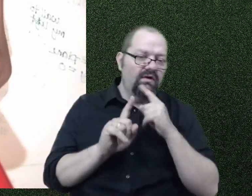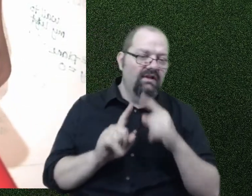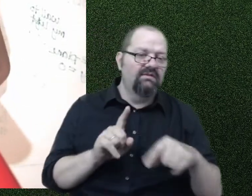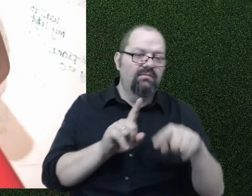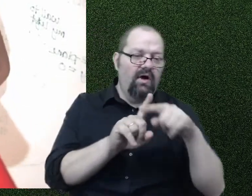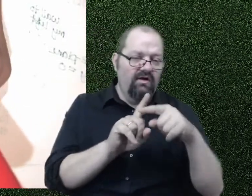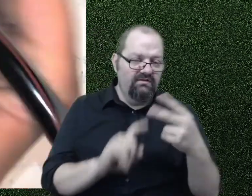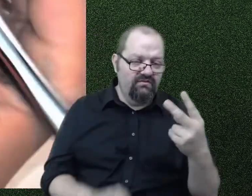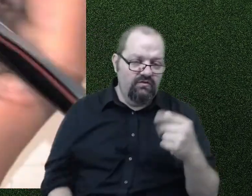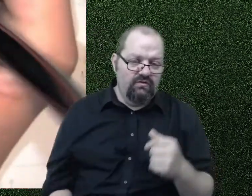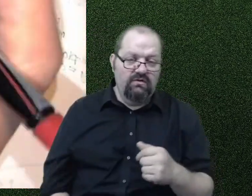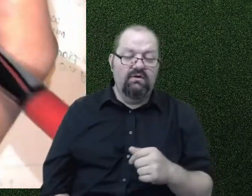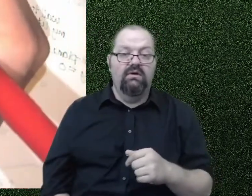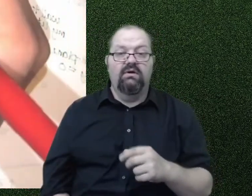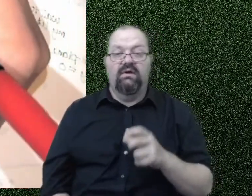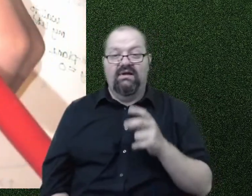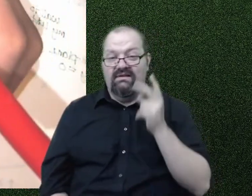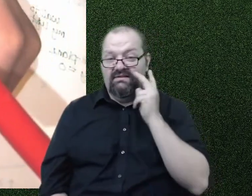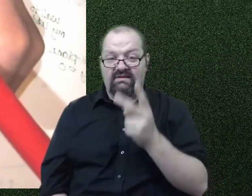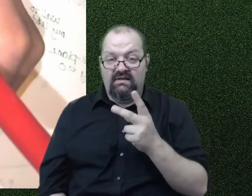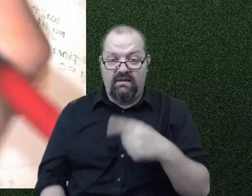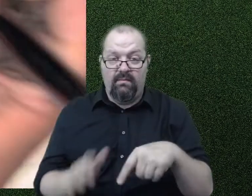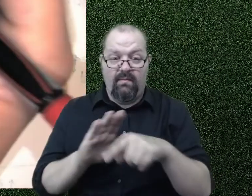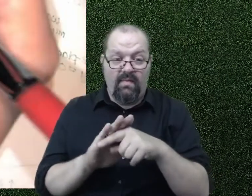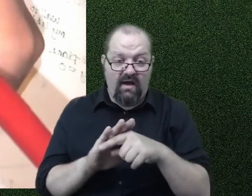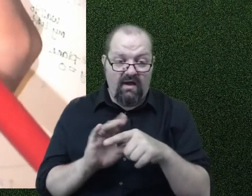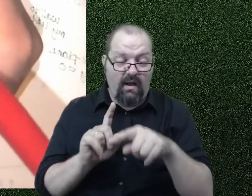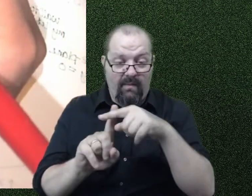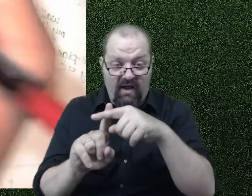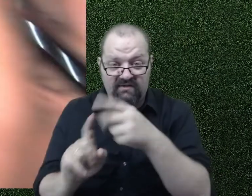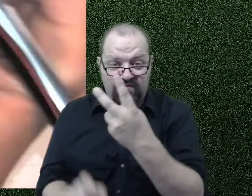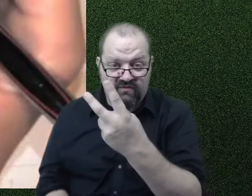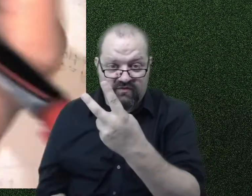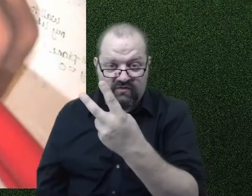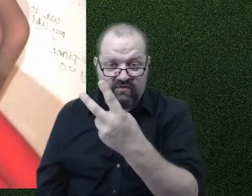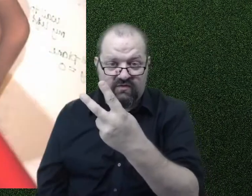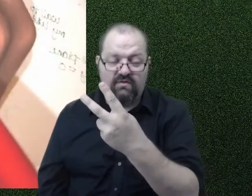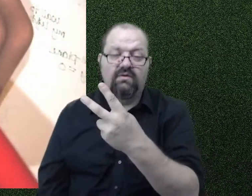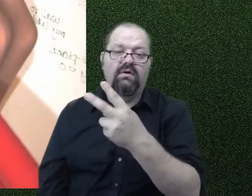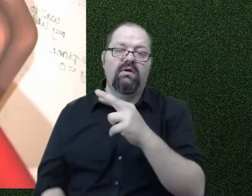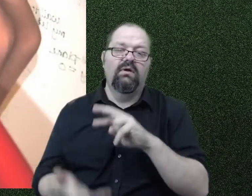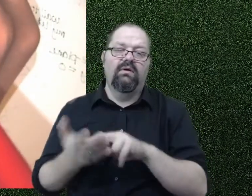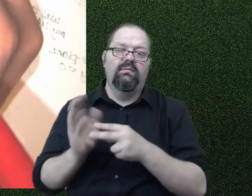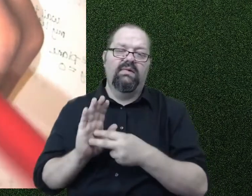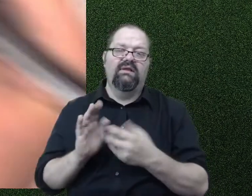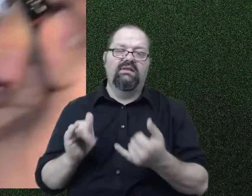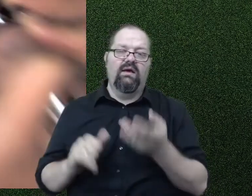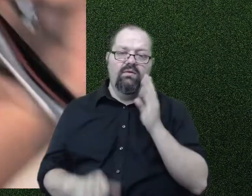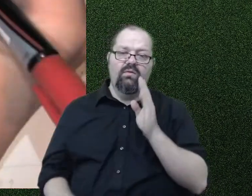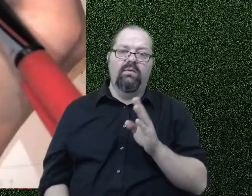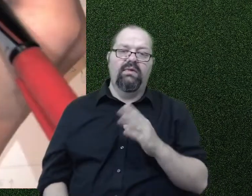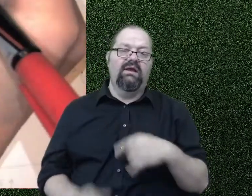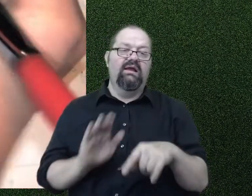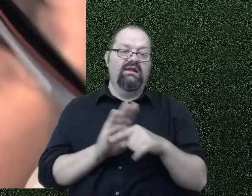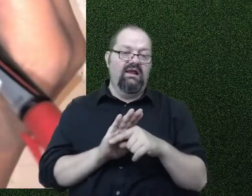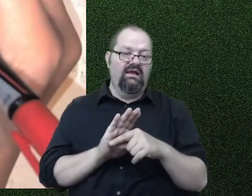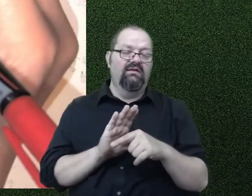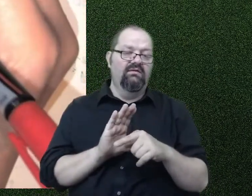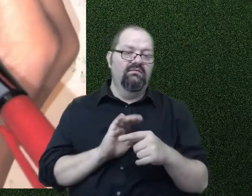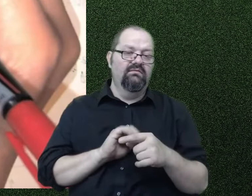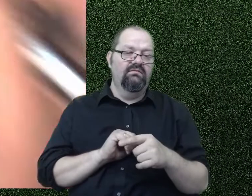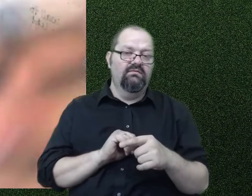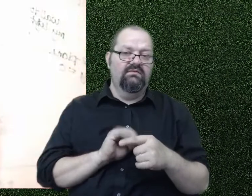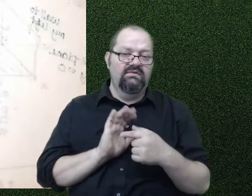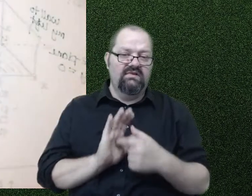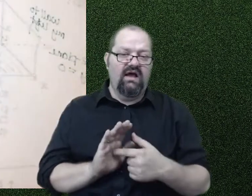I see a +4 there. Adding 4 is the same as subtracting a -4, so it's going to be the opposite sign, and the opposite sign of